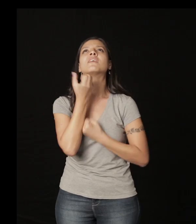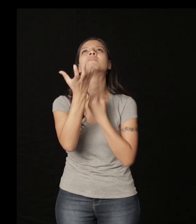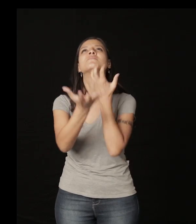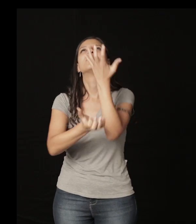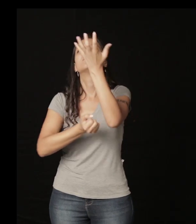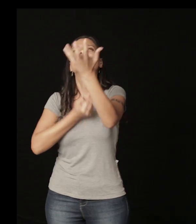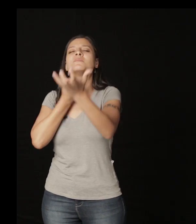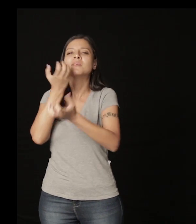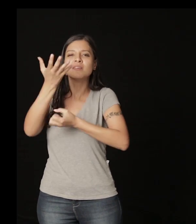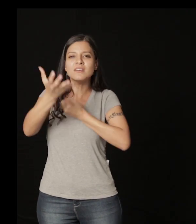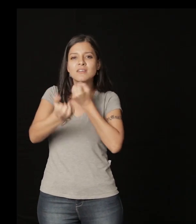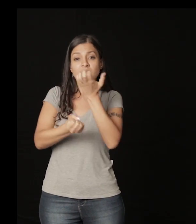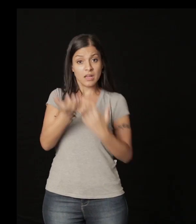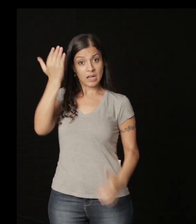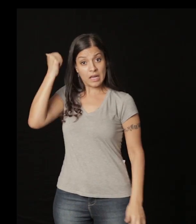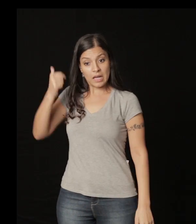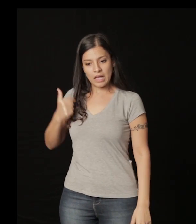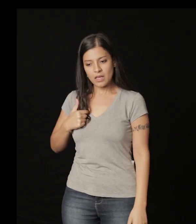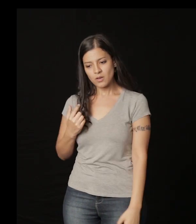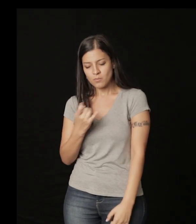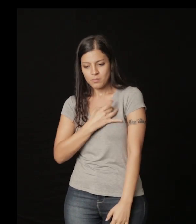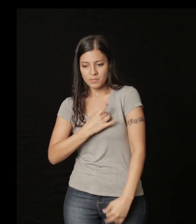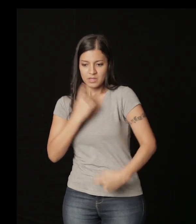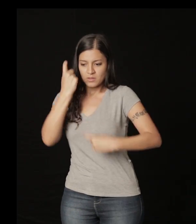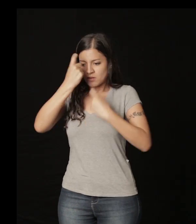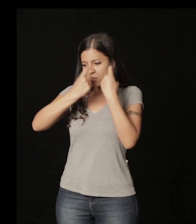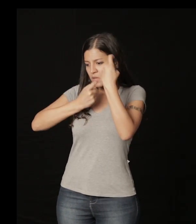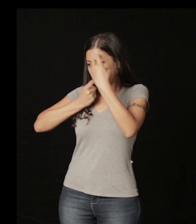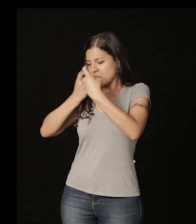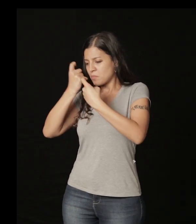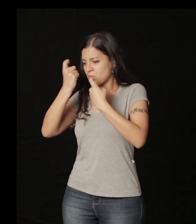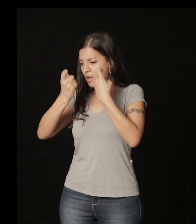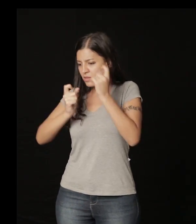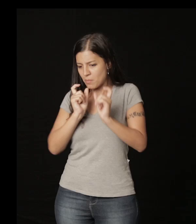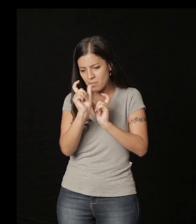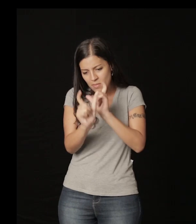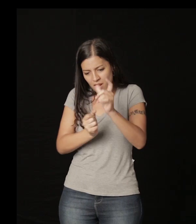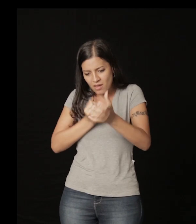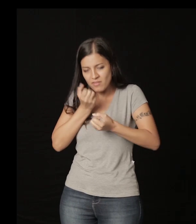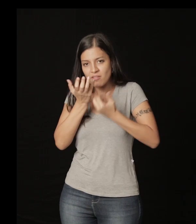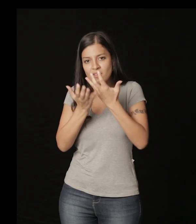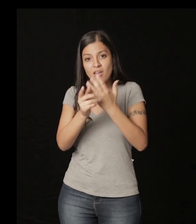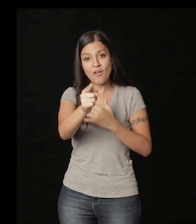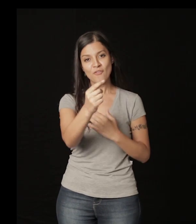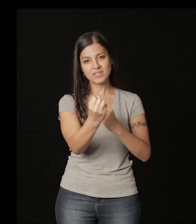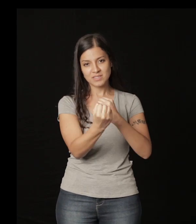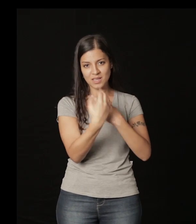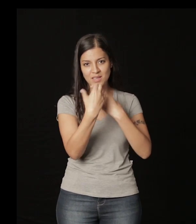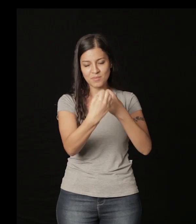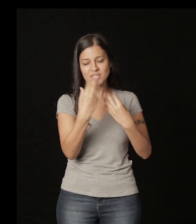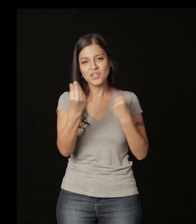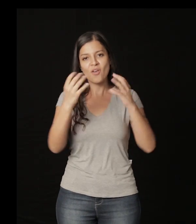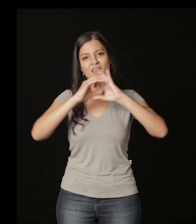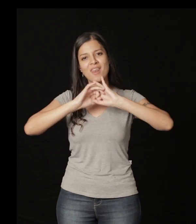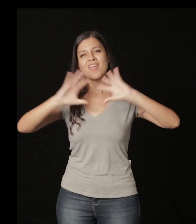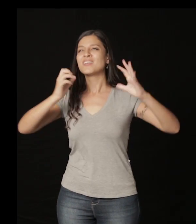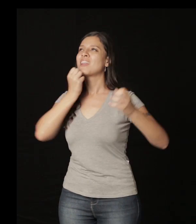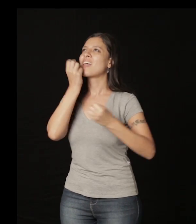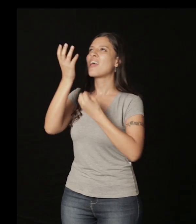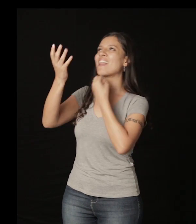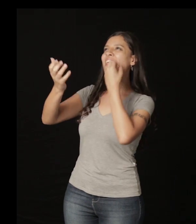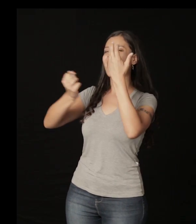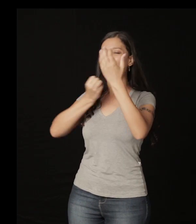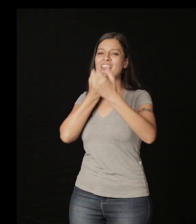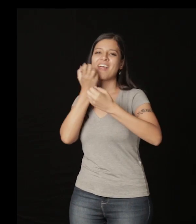When I used to be afraid of the words, but with you I learned just to let it out. Now